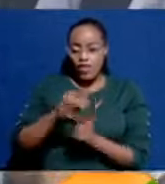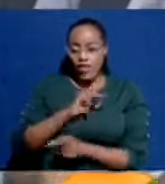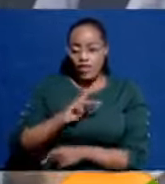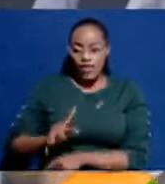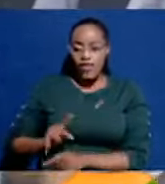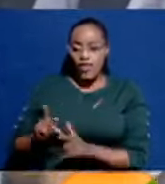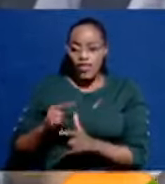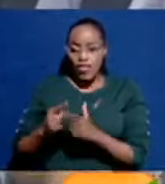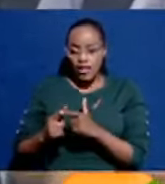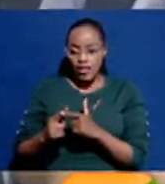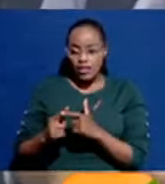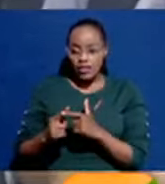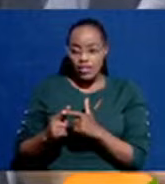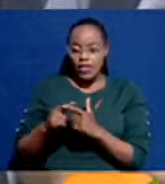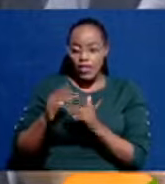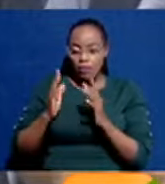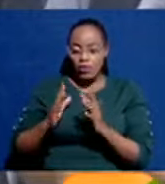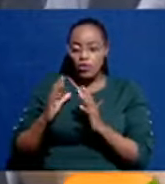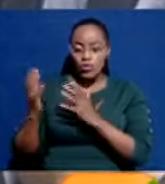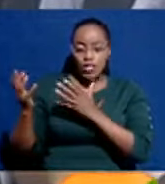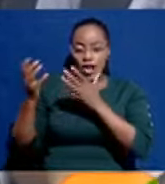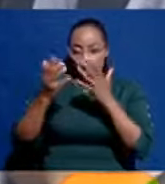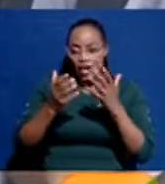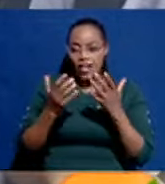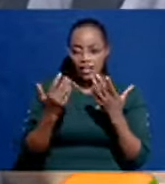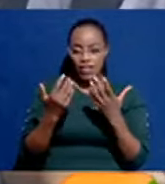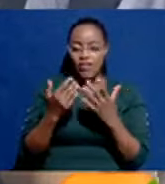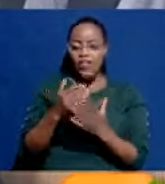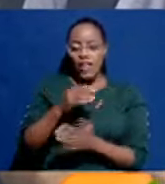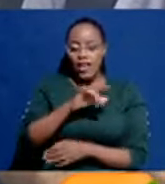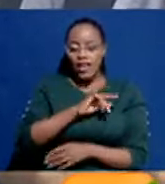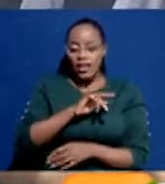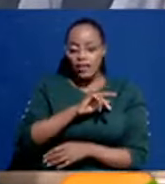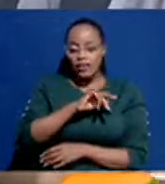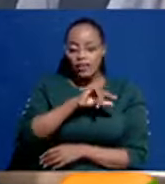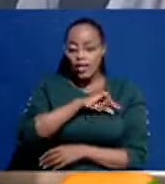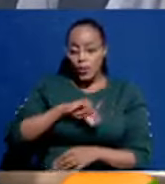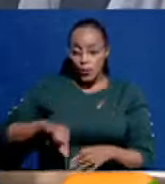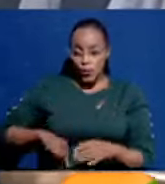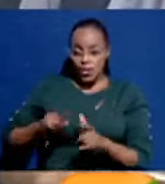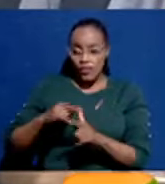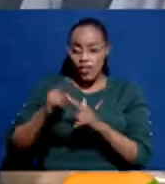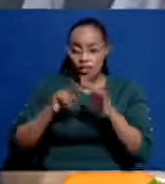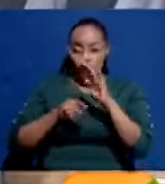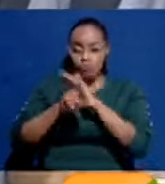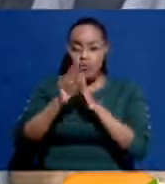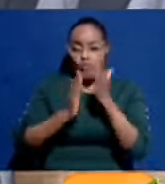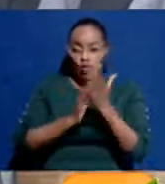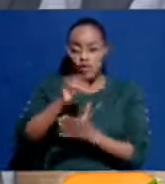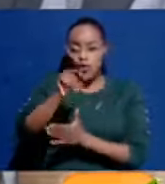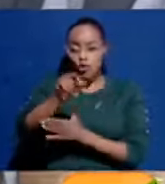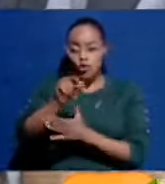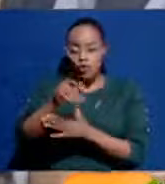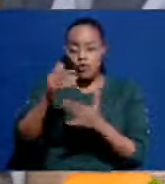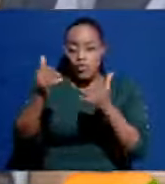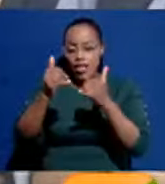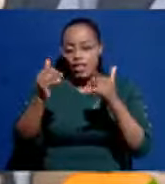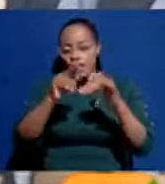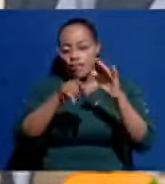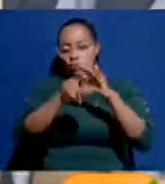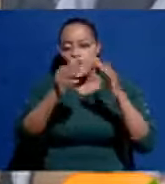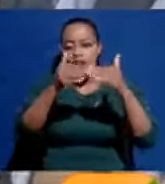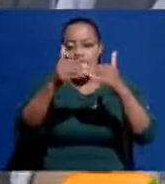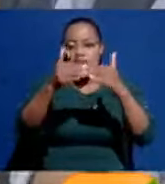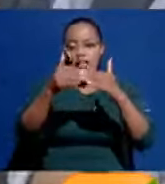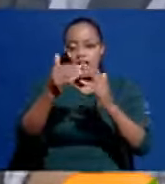date of the wedding, okay? The empress, the sedan can go through this line and the gate